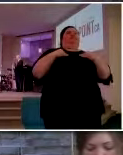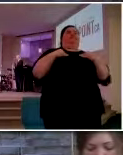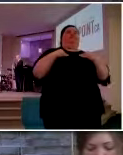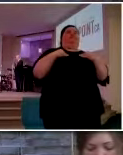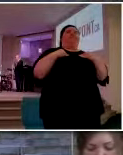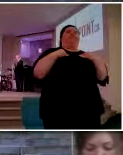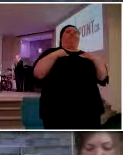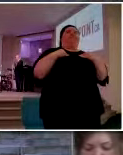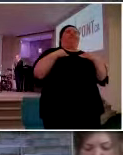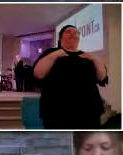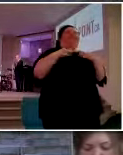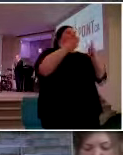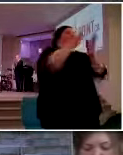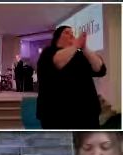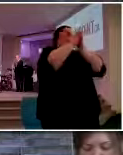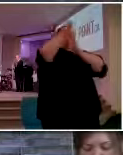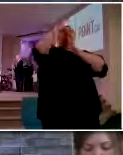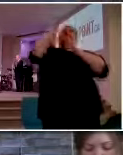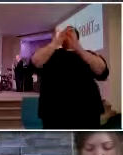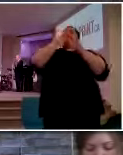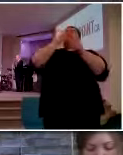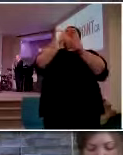God, I thank You for every person that is here.